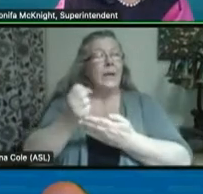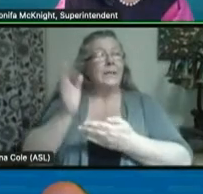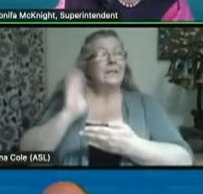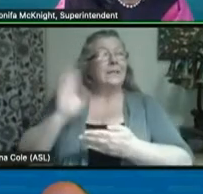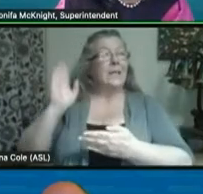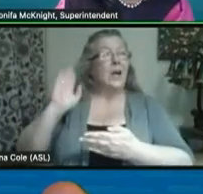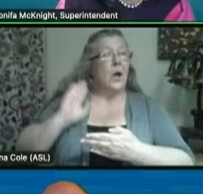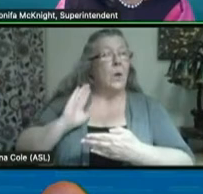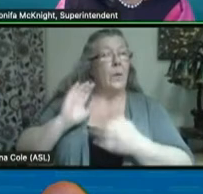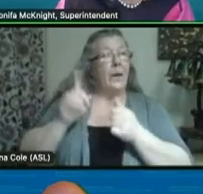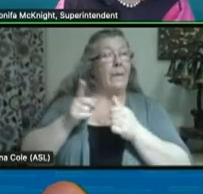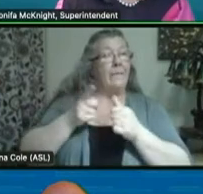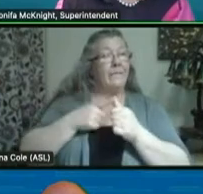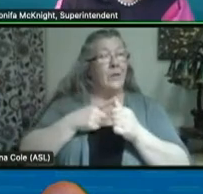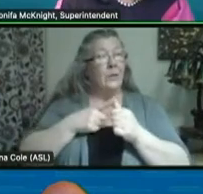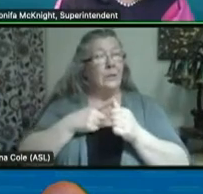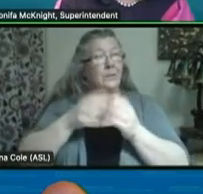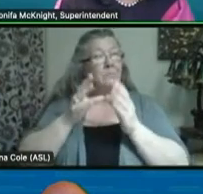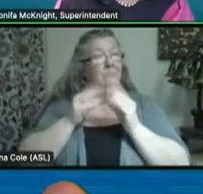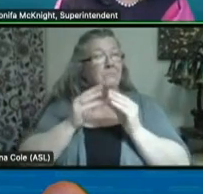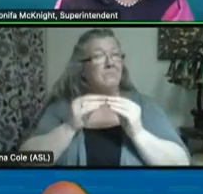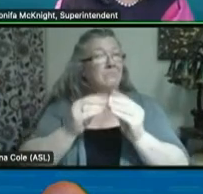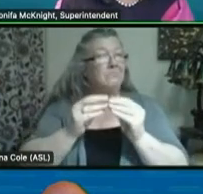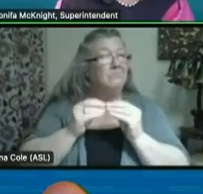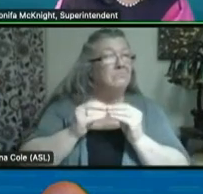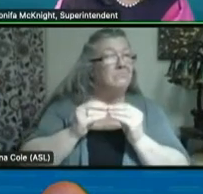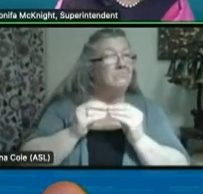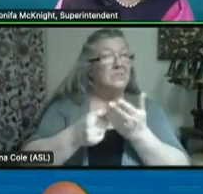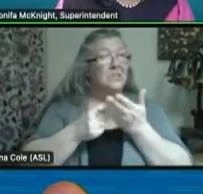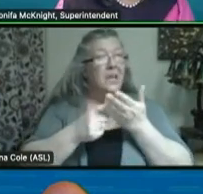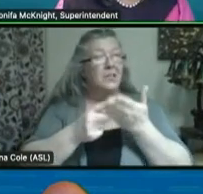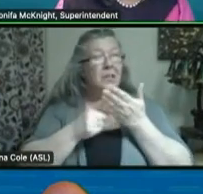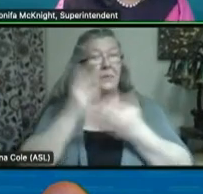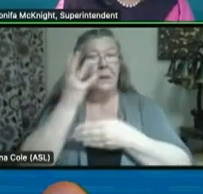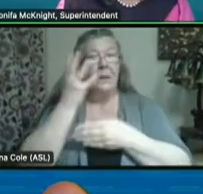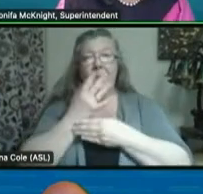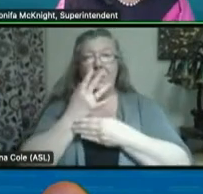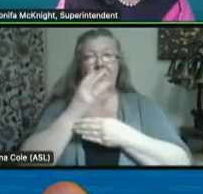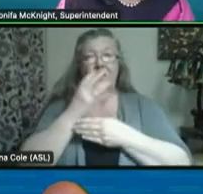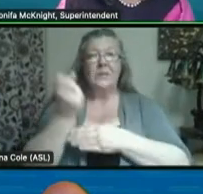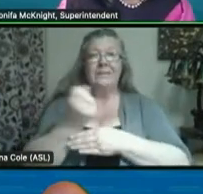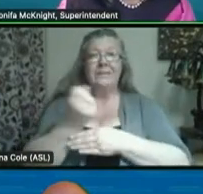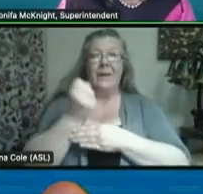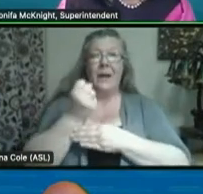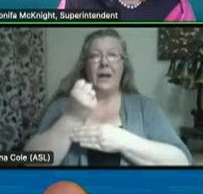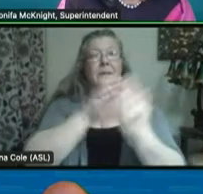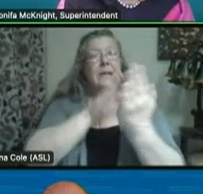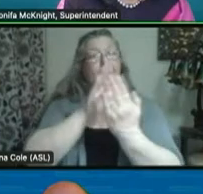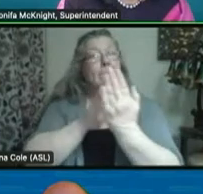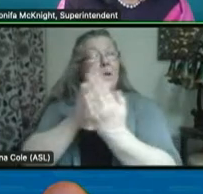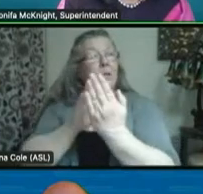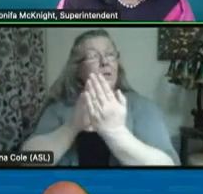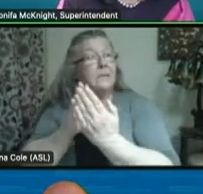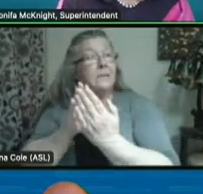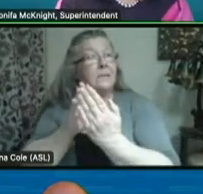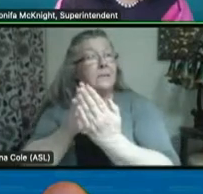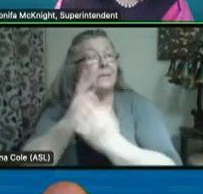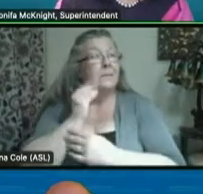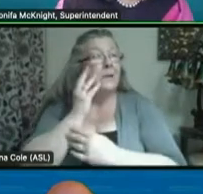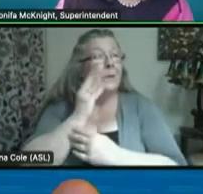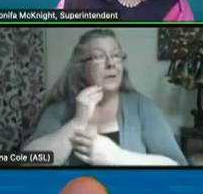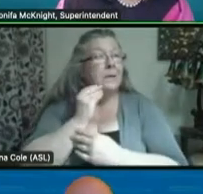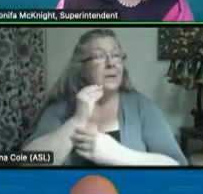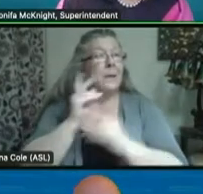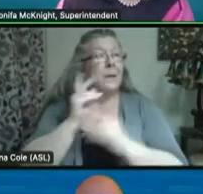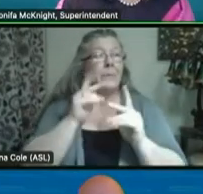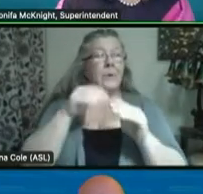at Wheaton Regional Services. It was a beautiful Saturday. It was an in-person experience. And we had some of our community members come out and engage in